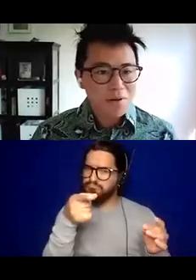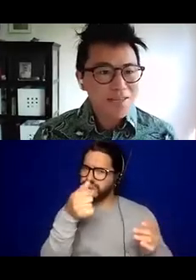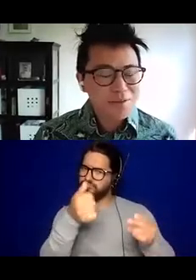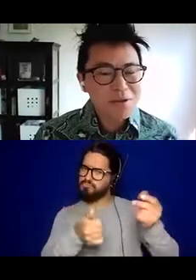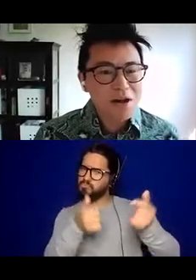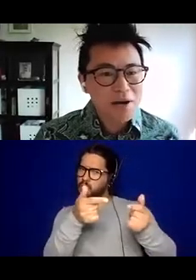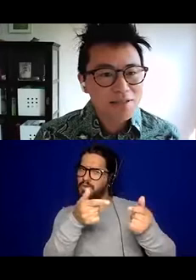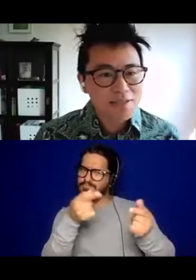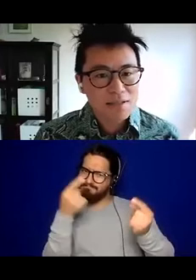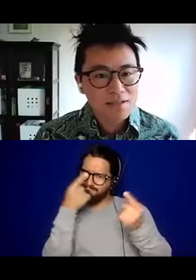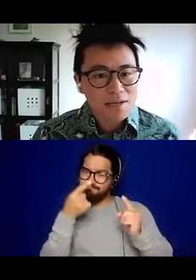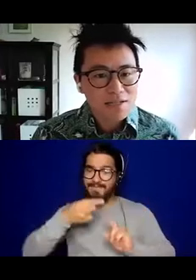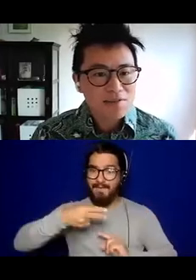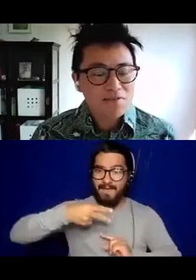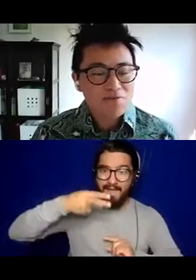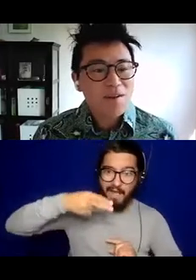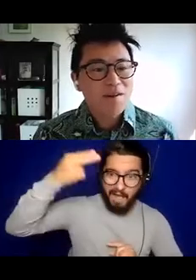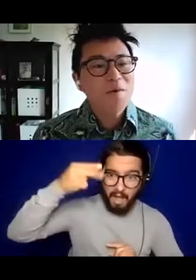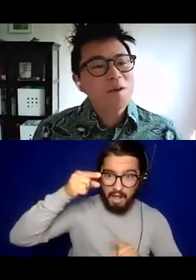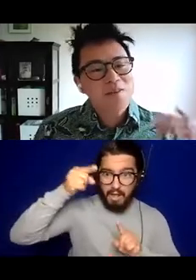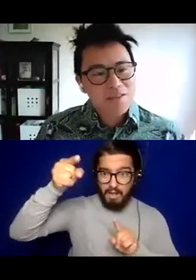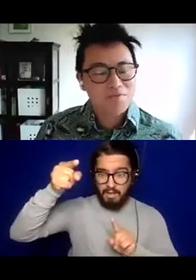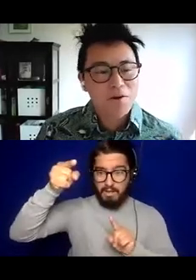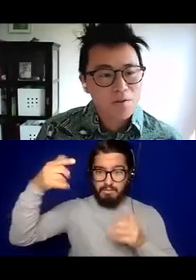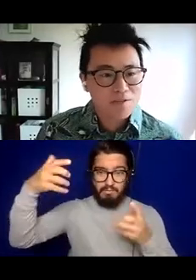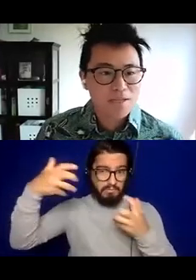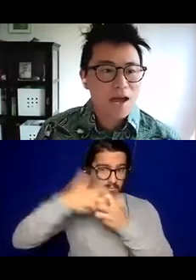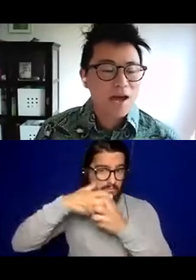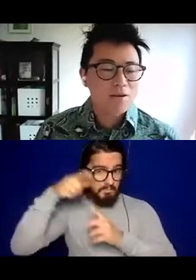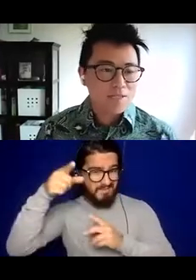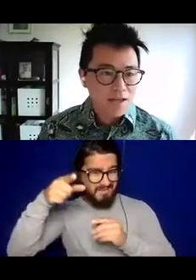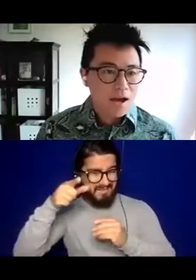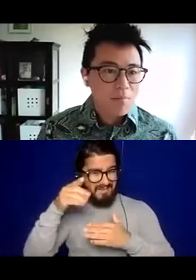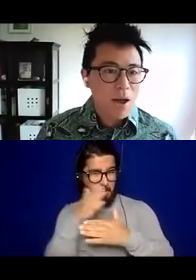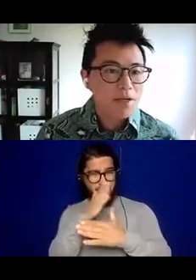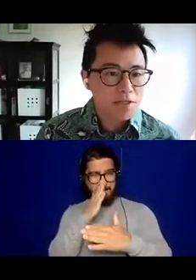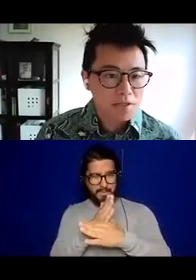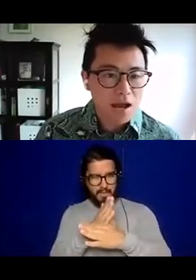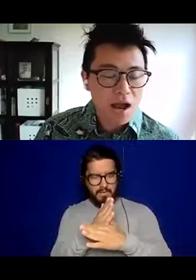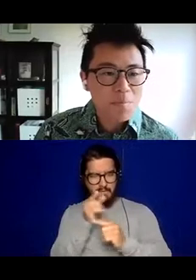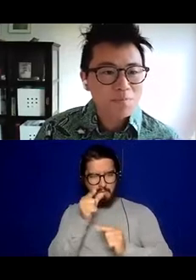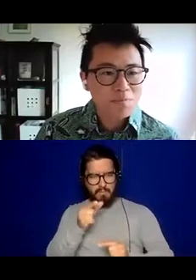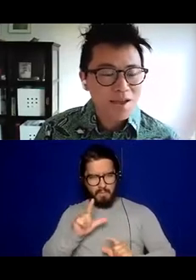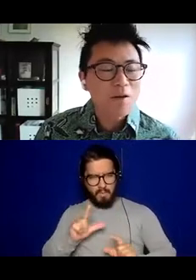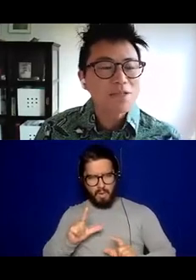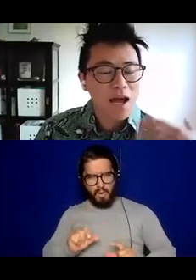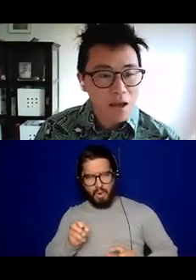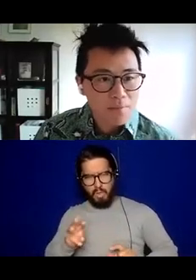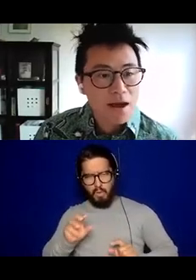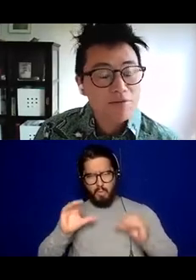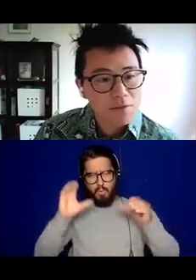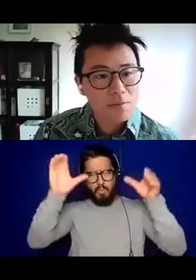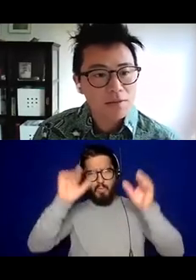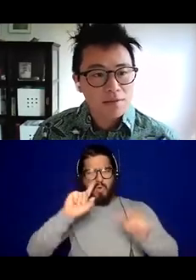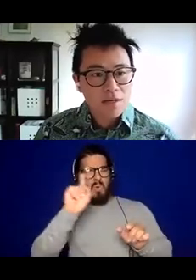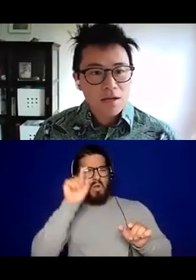and low. And this will help us to figure out what we address first and how much time